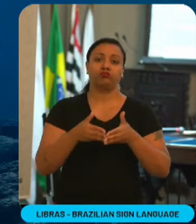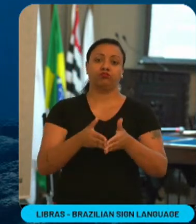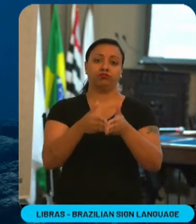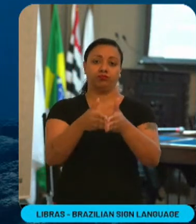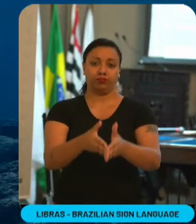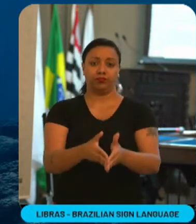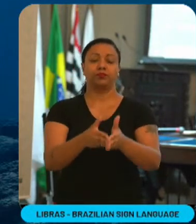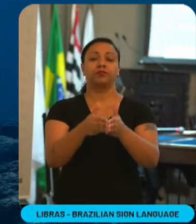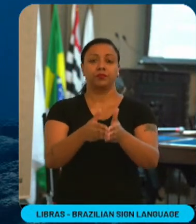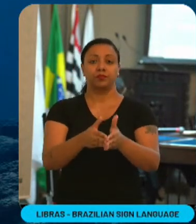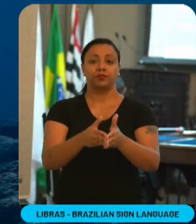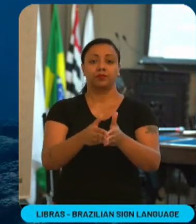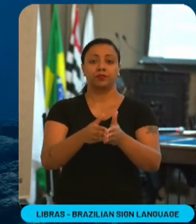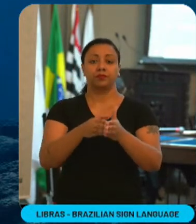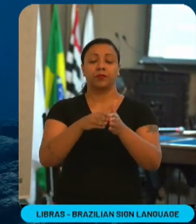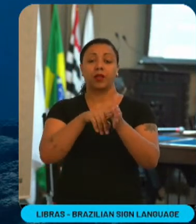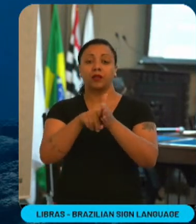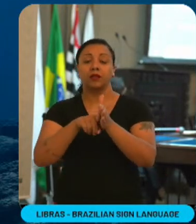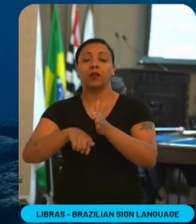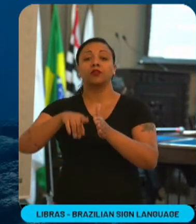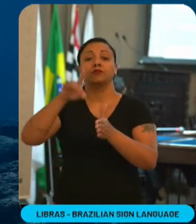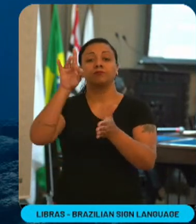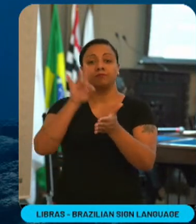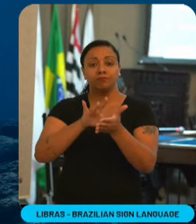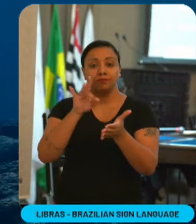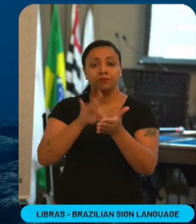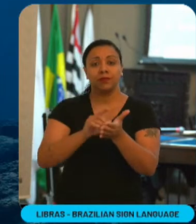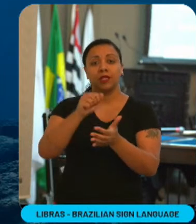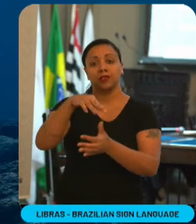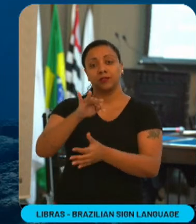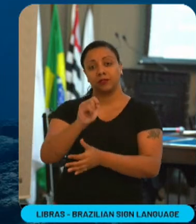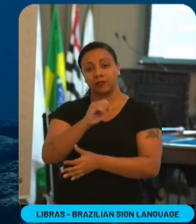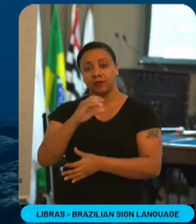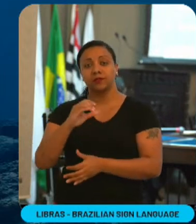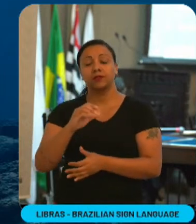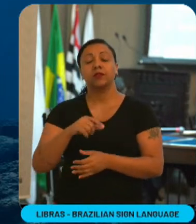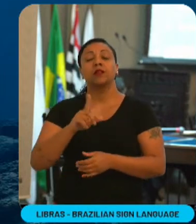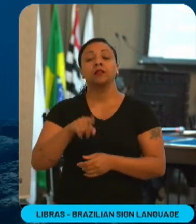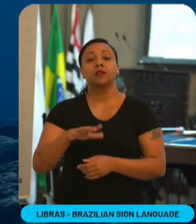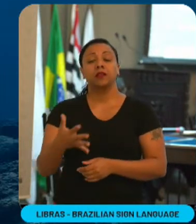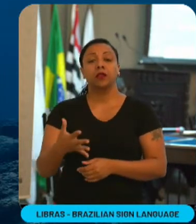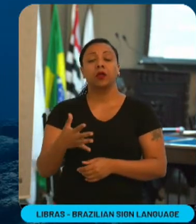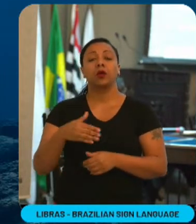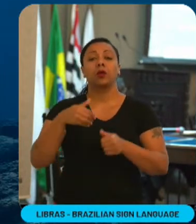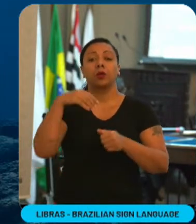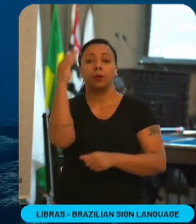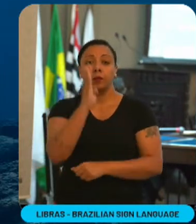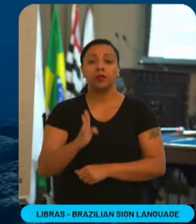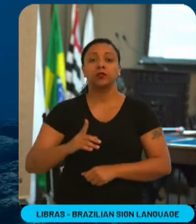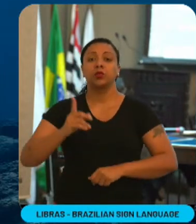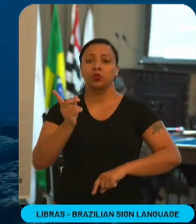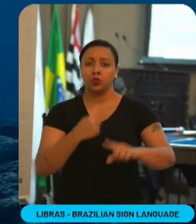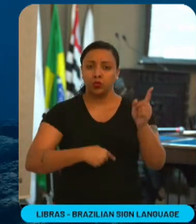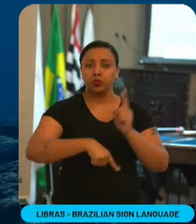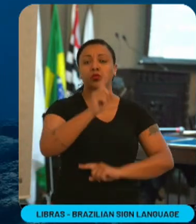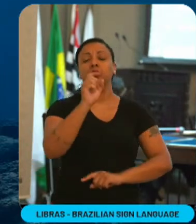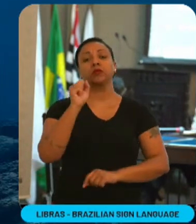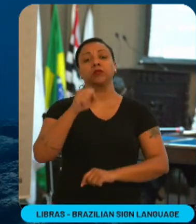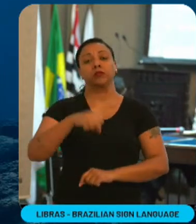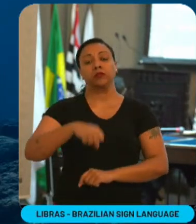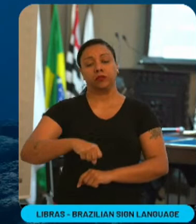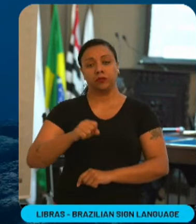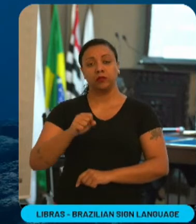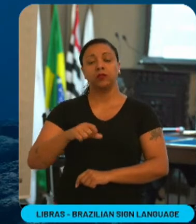I don't know if you do not know, but in the official data, 90% of